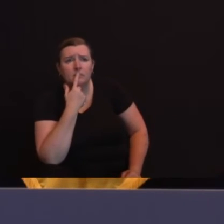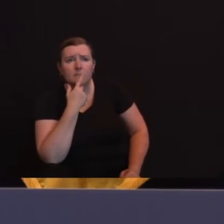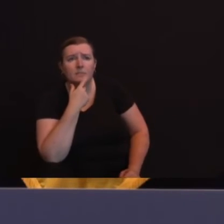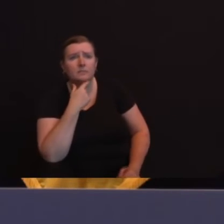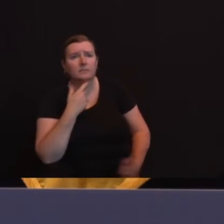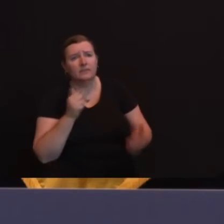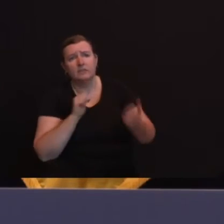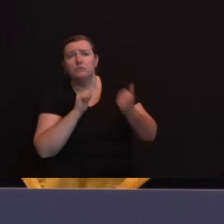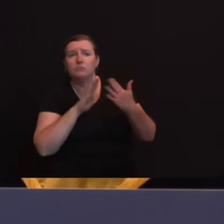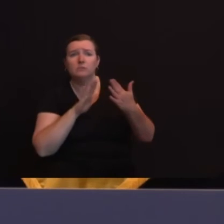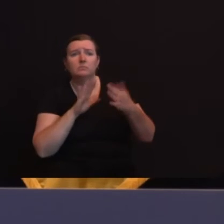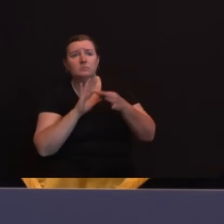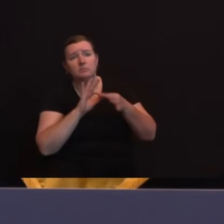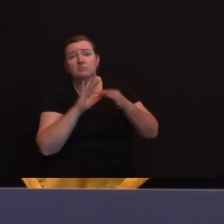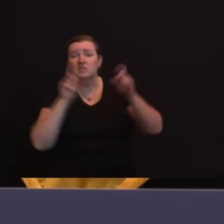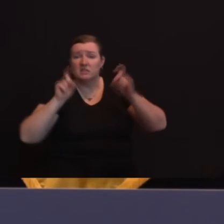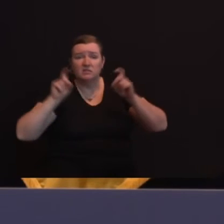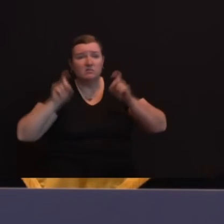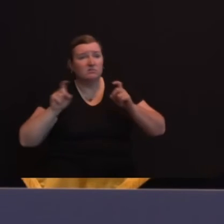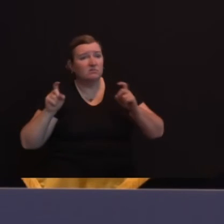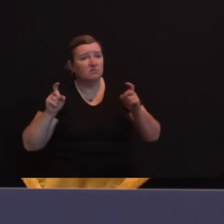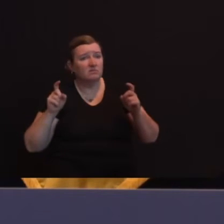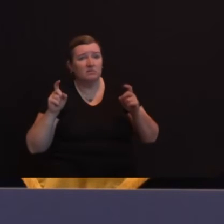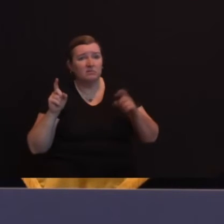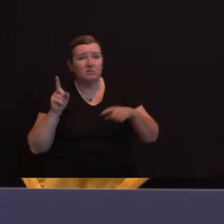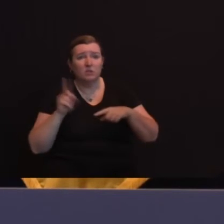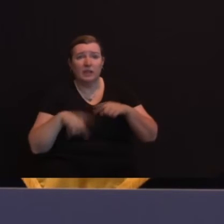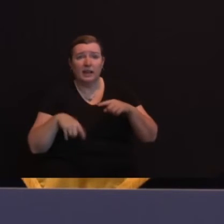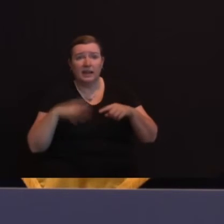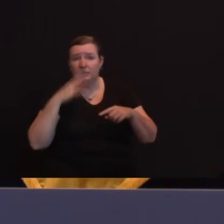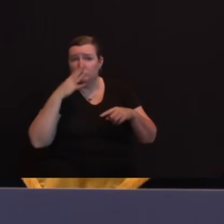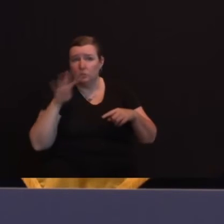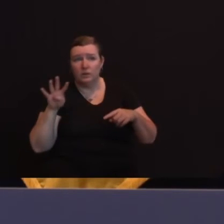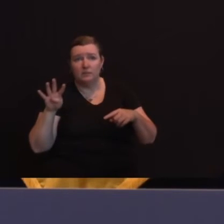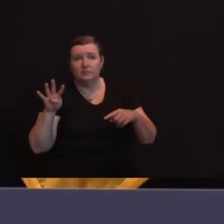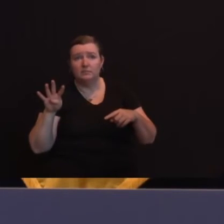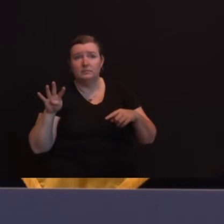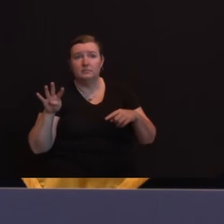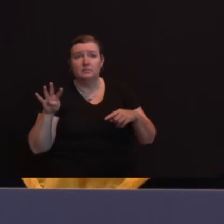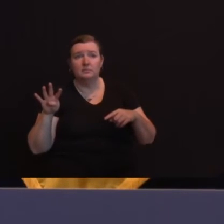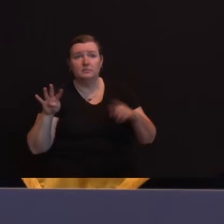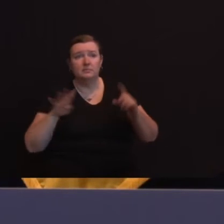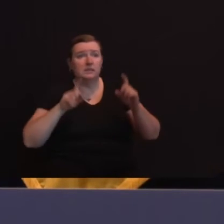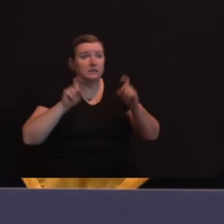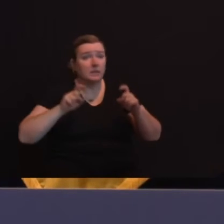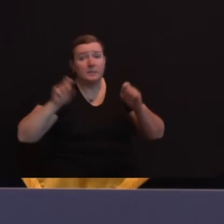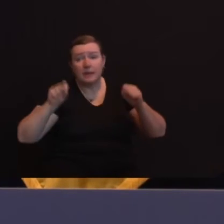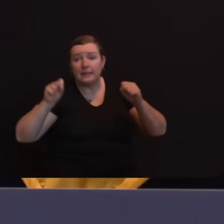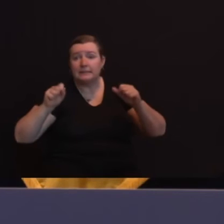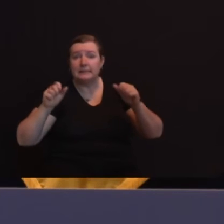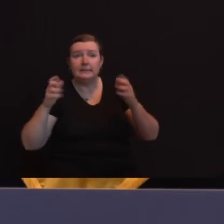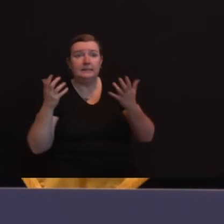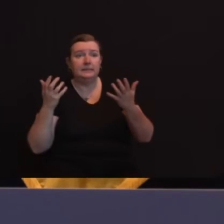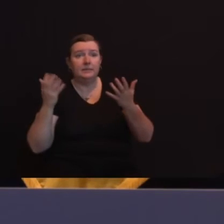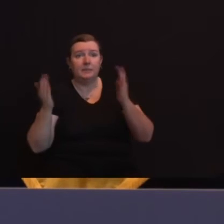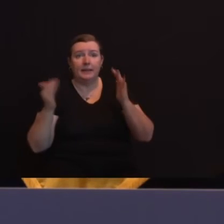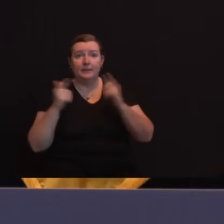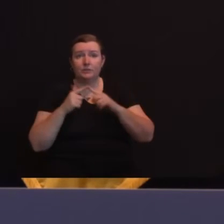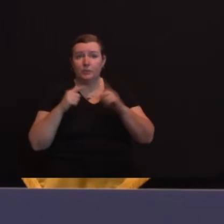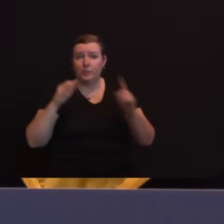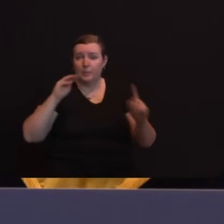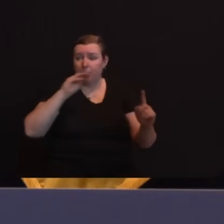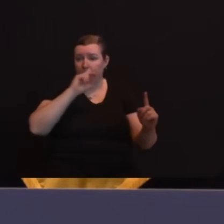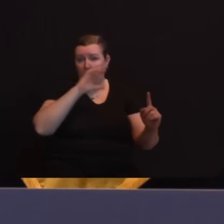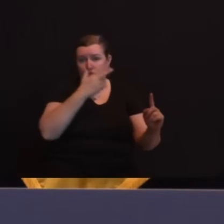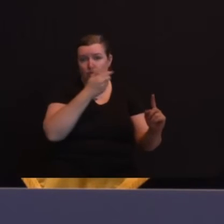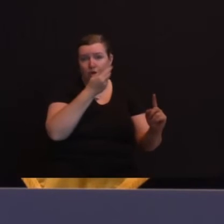the testing. We can't ignore the fact that the testing capacity today is light years different than what it was in March and April, which is